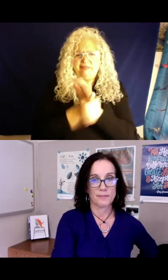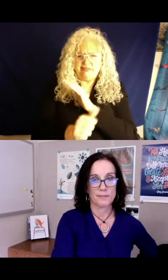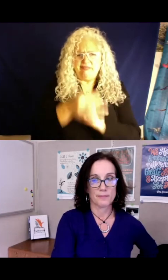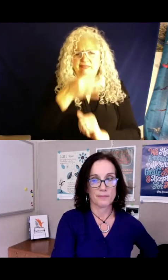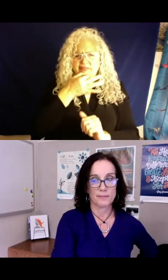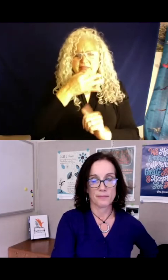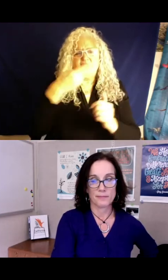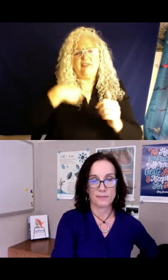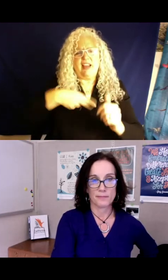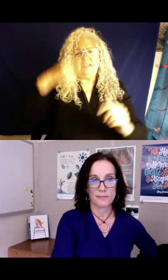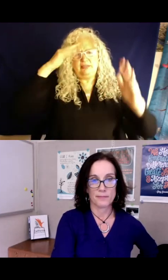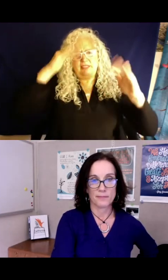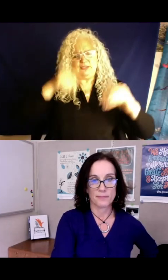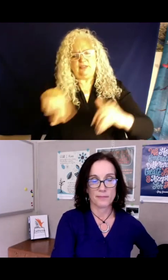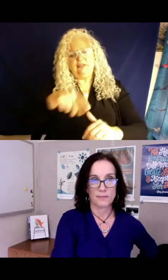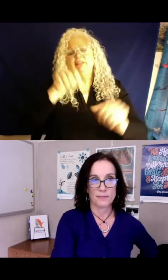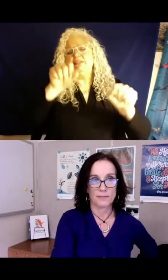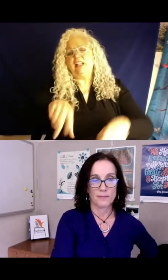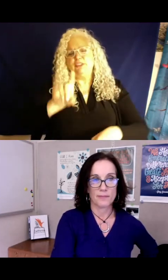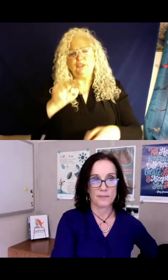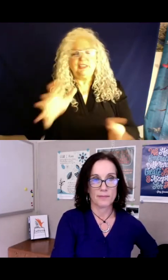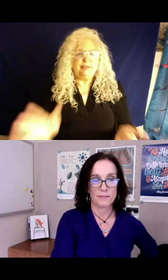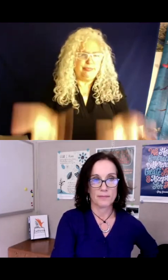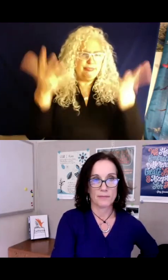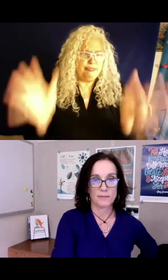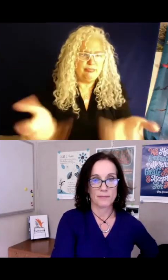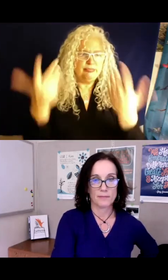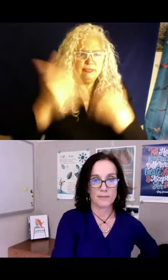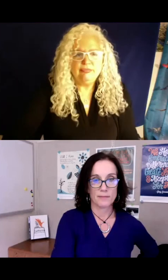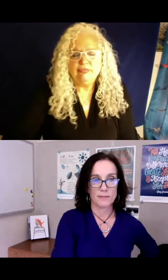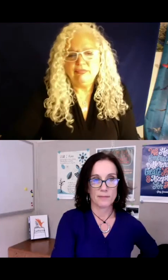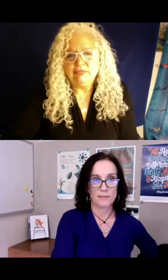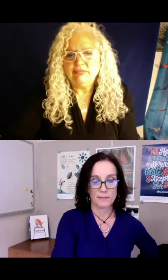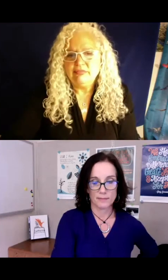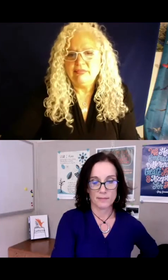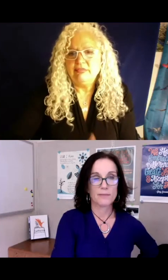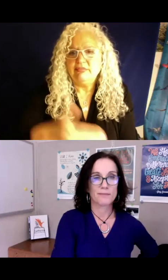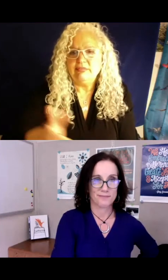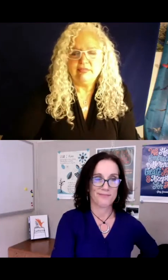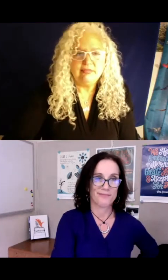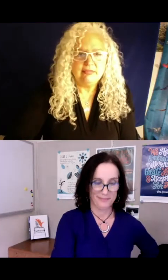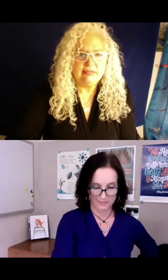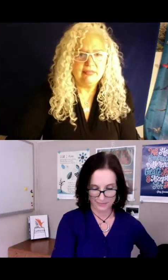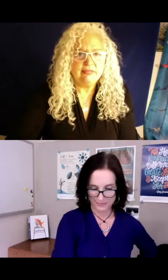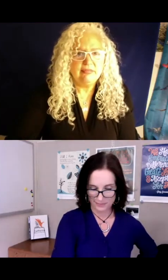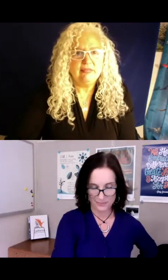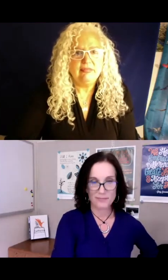And the teachers at the school have high expectations that deaf children can do it, and encourage them to do so.